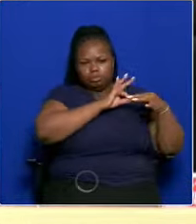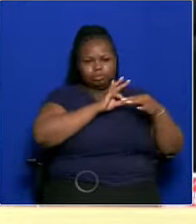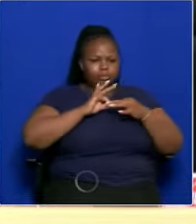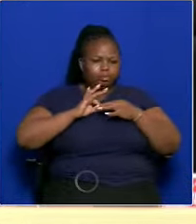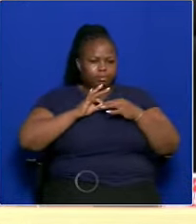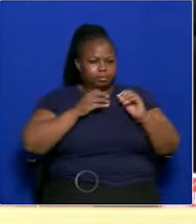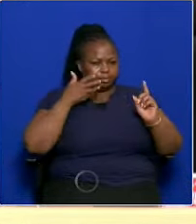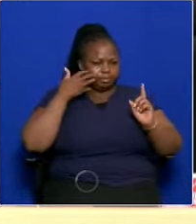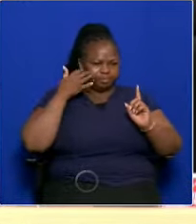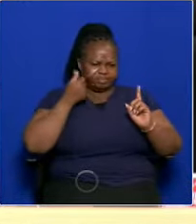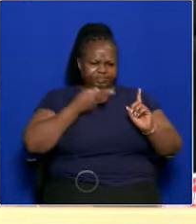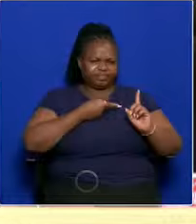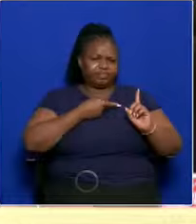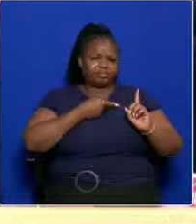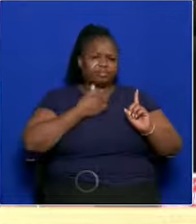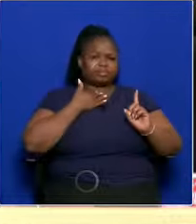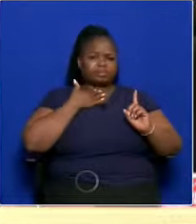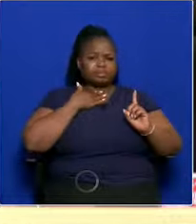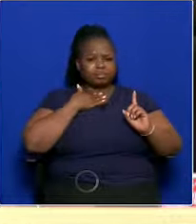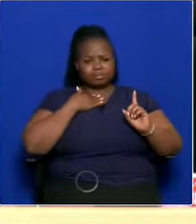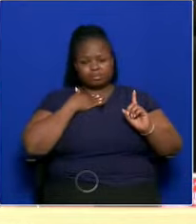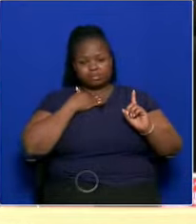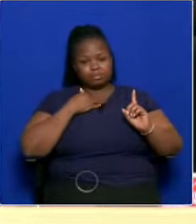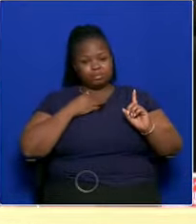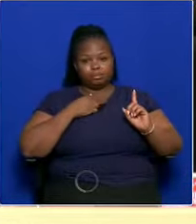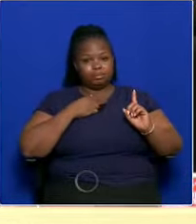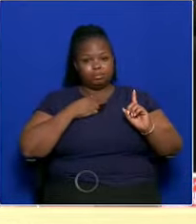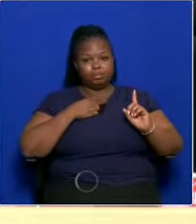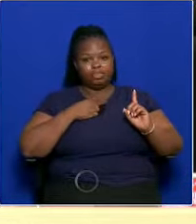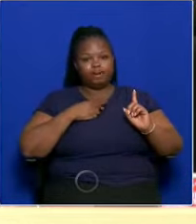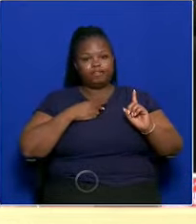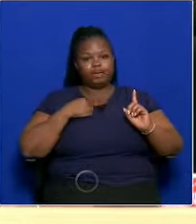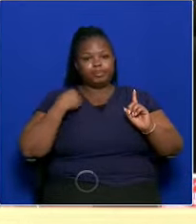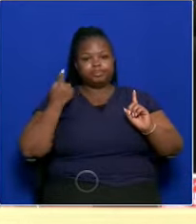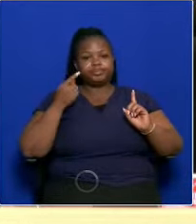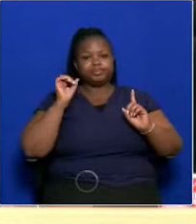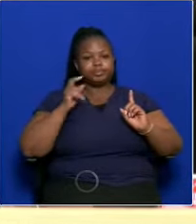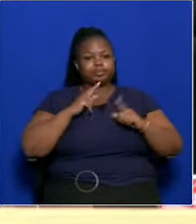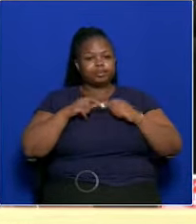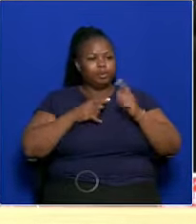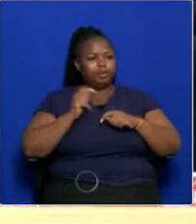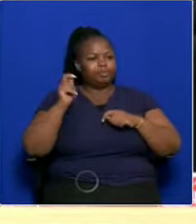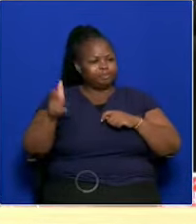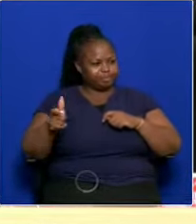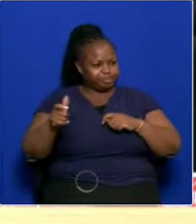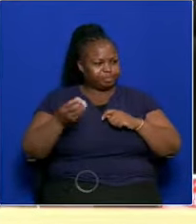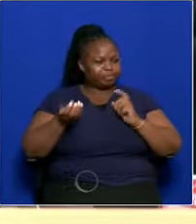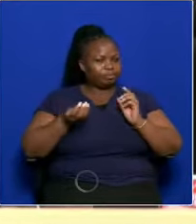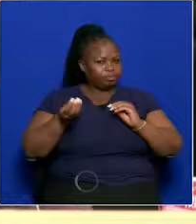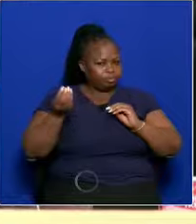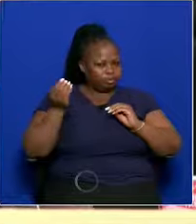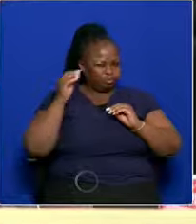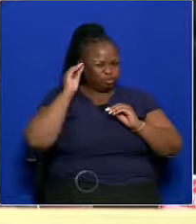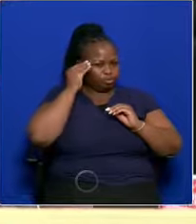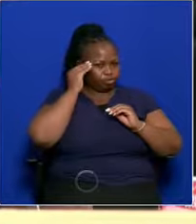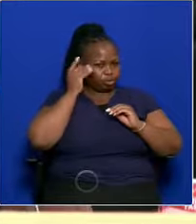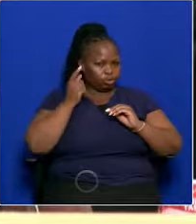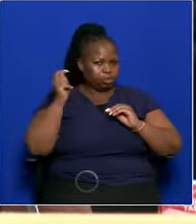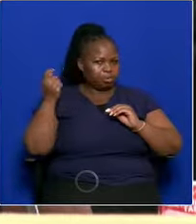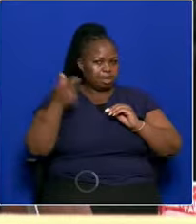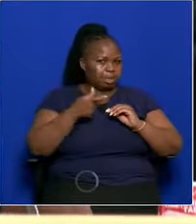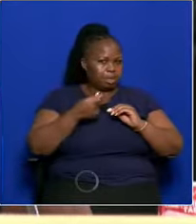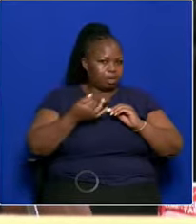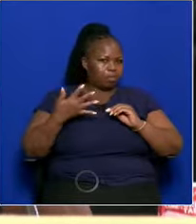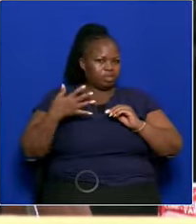earlier discussions related to the payments and your interest in how much was paid, it seems unlikely that this too bad